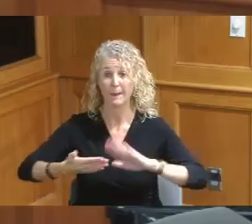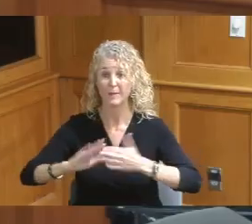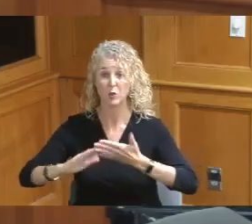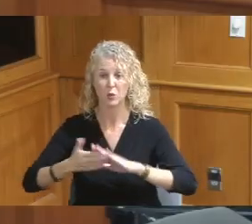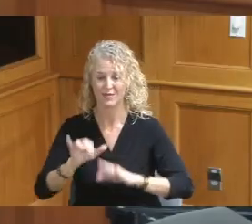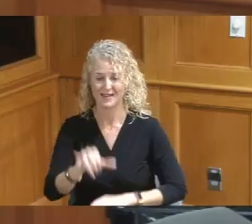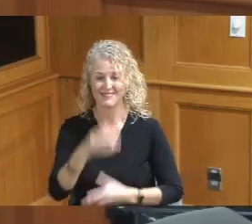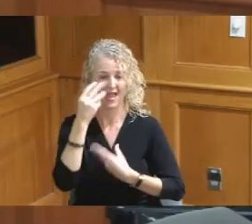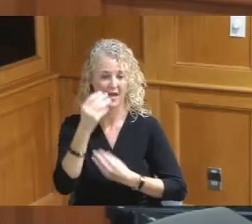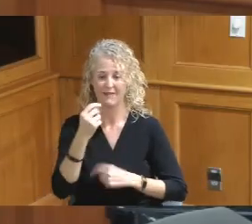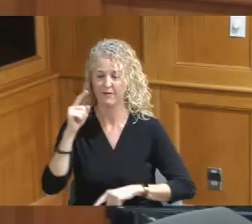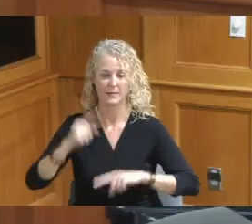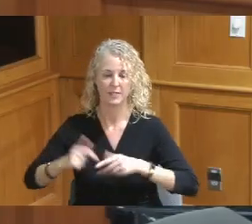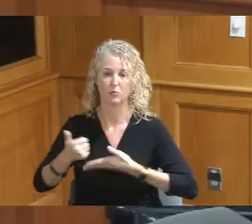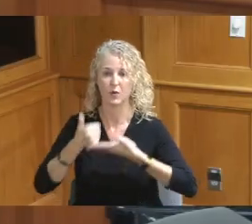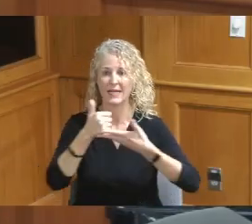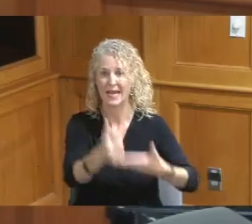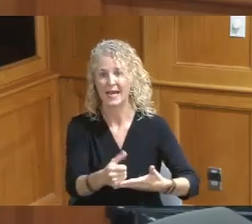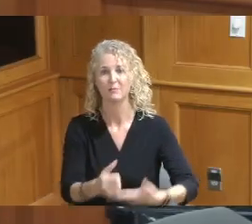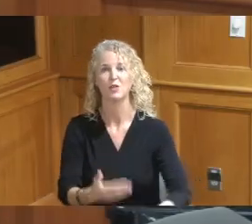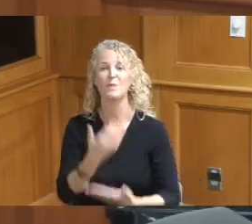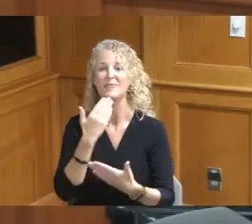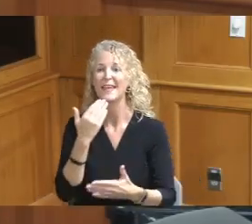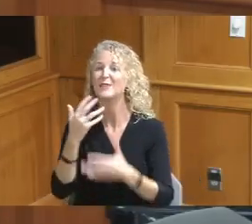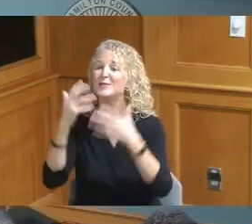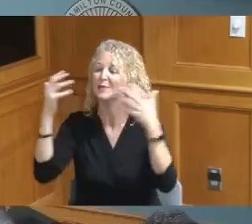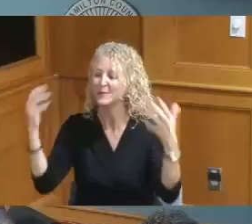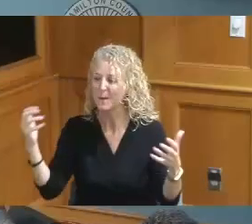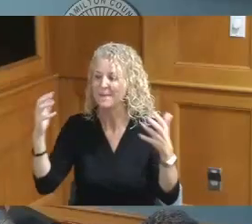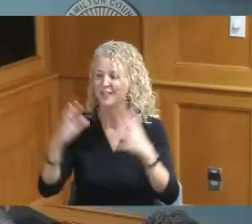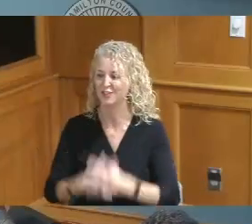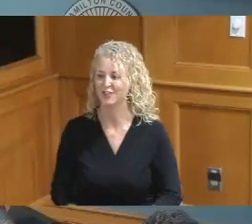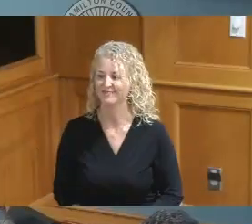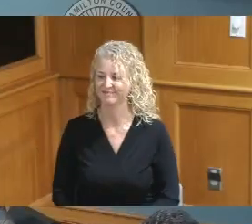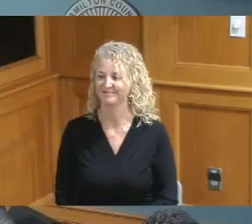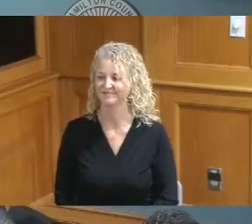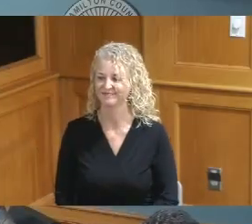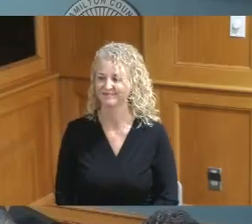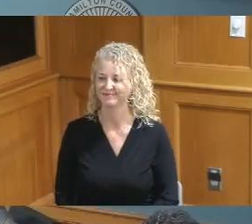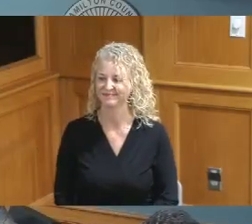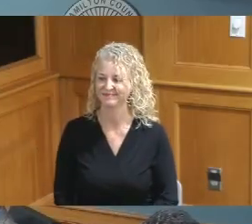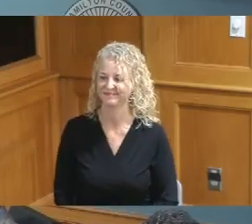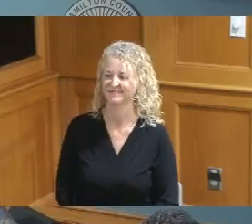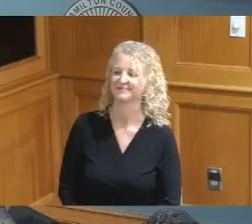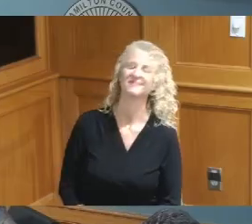get that information back into the community. So thank you. Thank you.